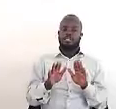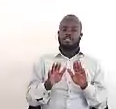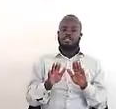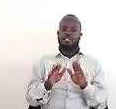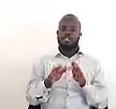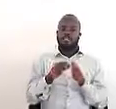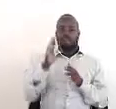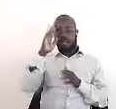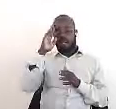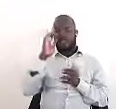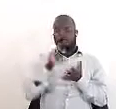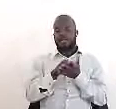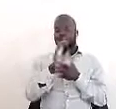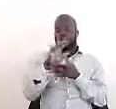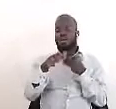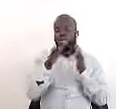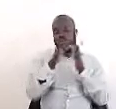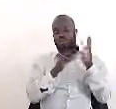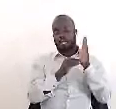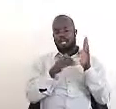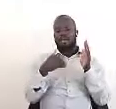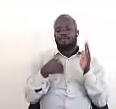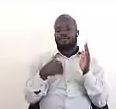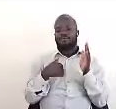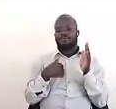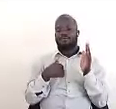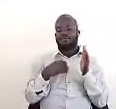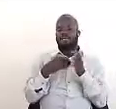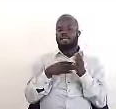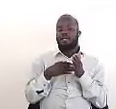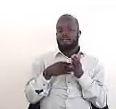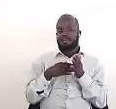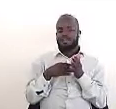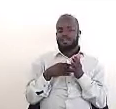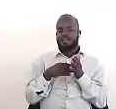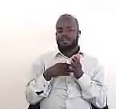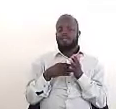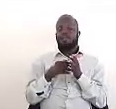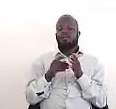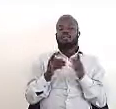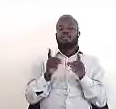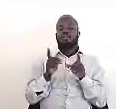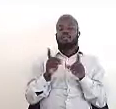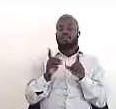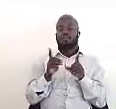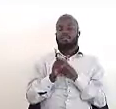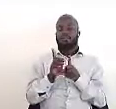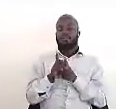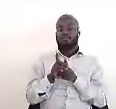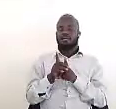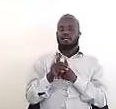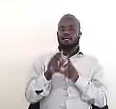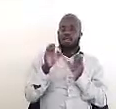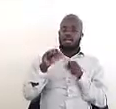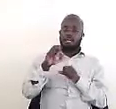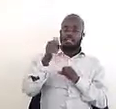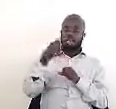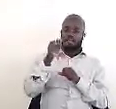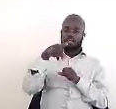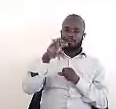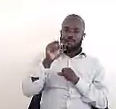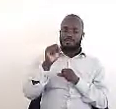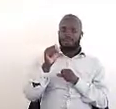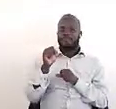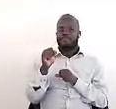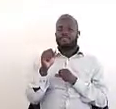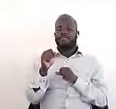it's important to realize that all of these have weaknesses, and they all have sort of shapes